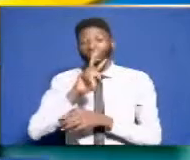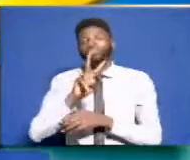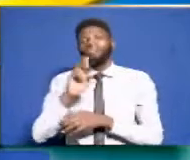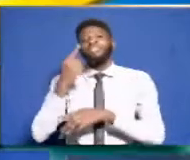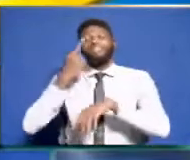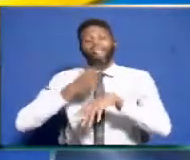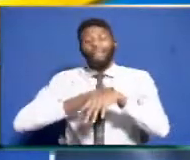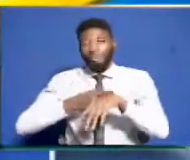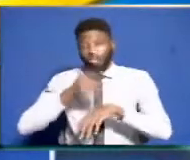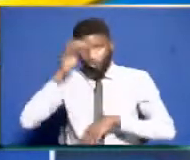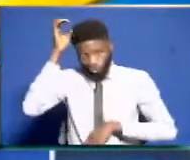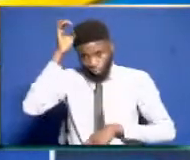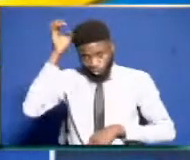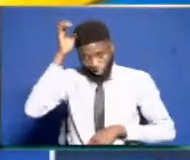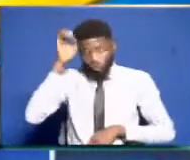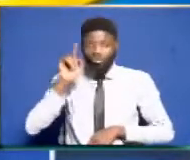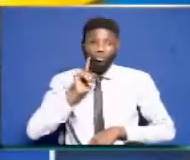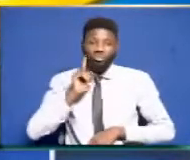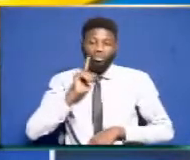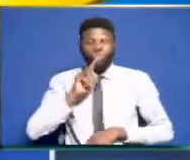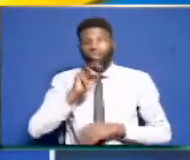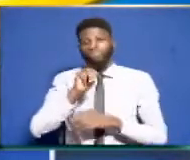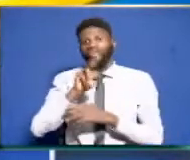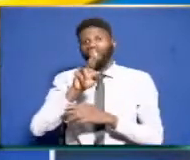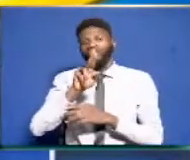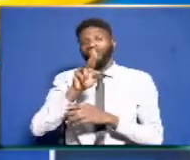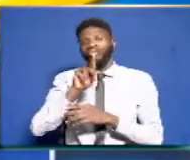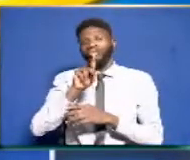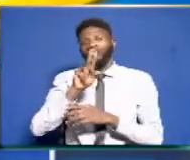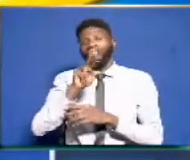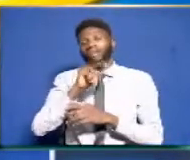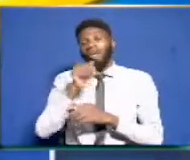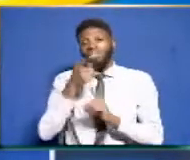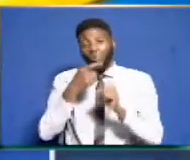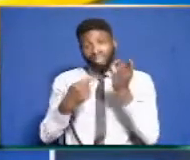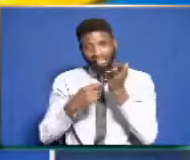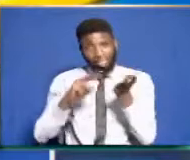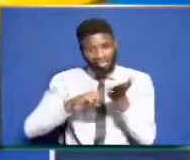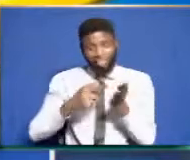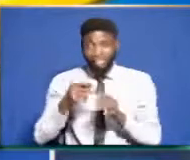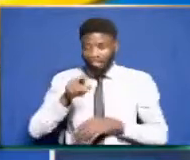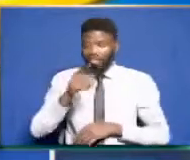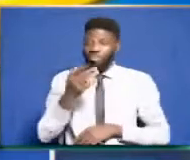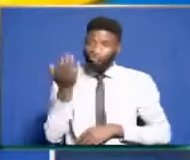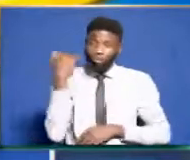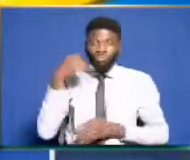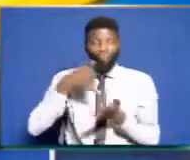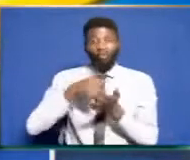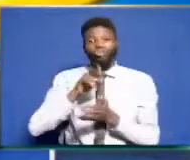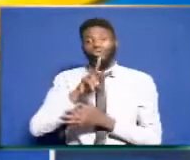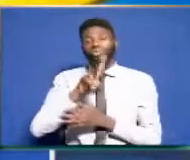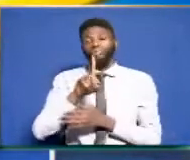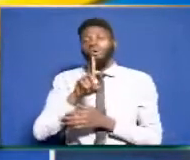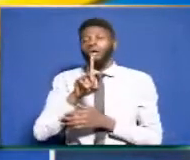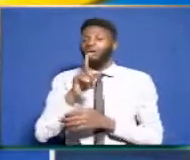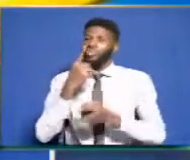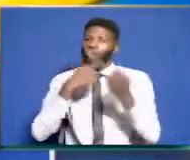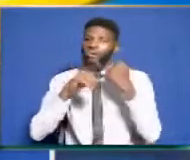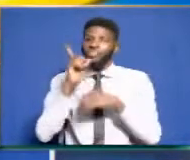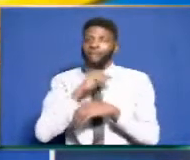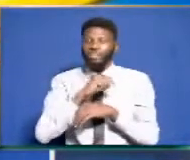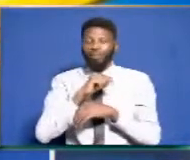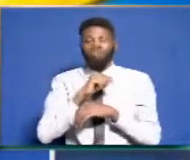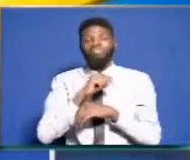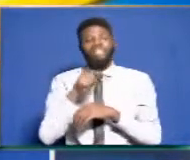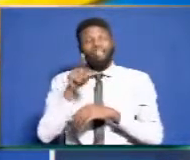City Marathon tomorrow. Mkunga, who hails from Taita Taveta, is also a previous Philadelphia 21 kilometers champion and will take to the field